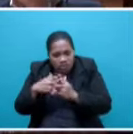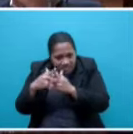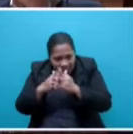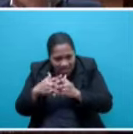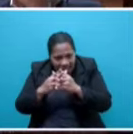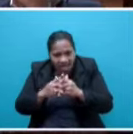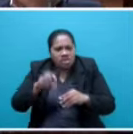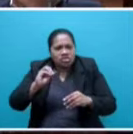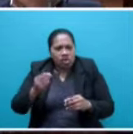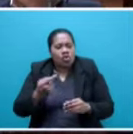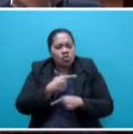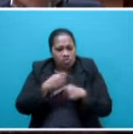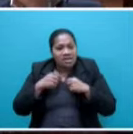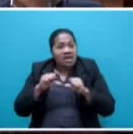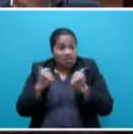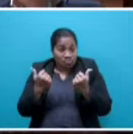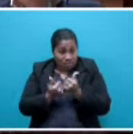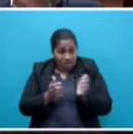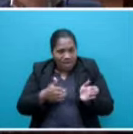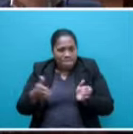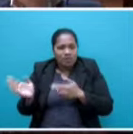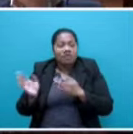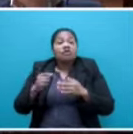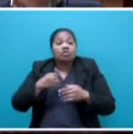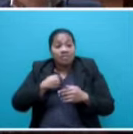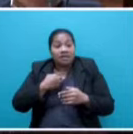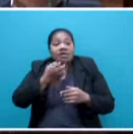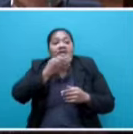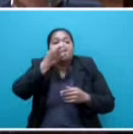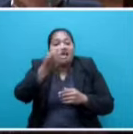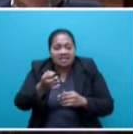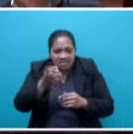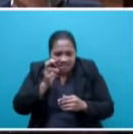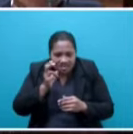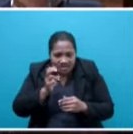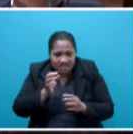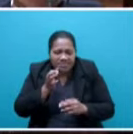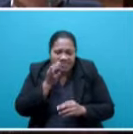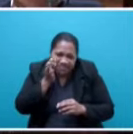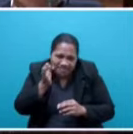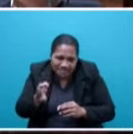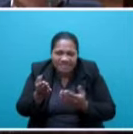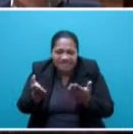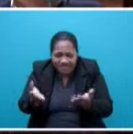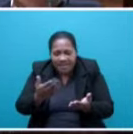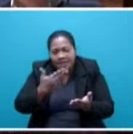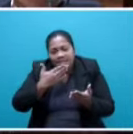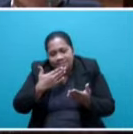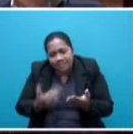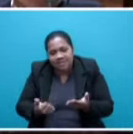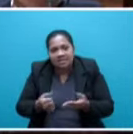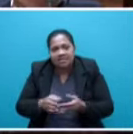result of that, we had actually agreed to the move. So I request your indulgence and your goodwill, which is not